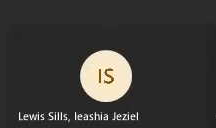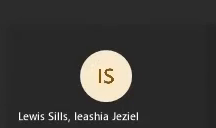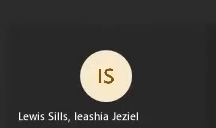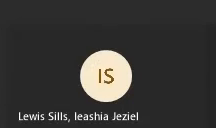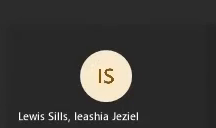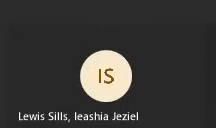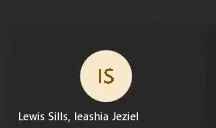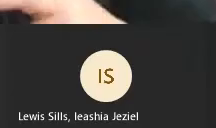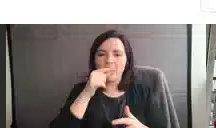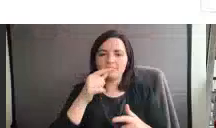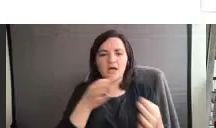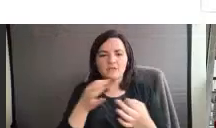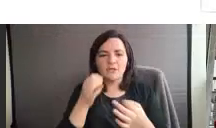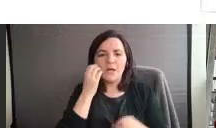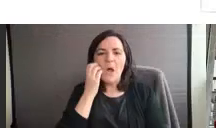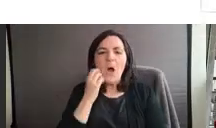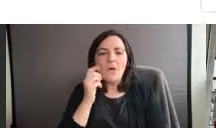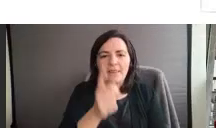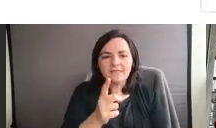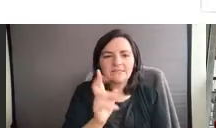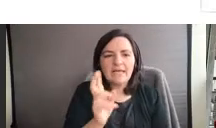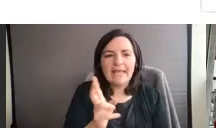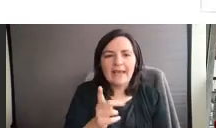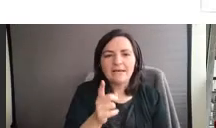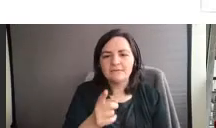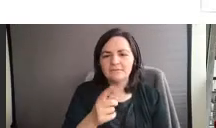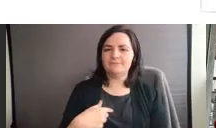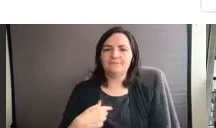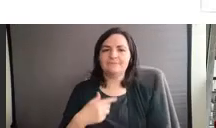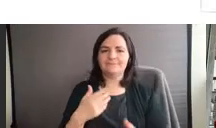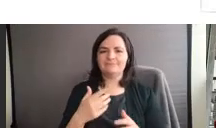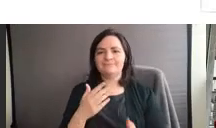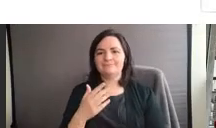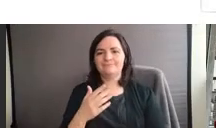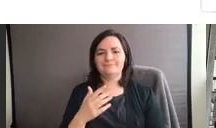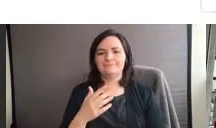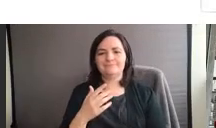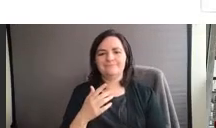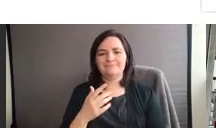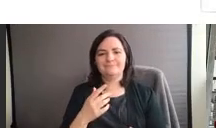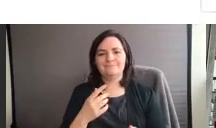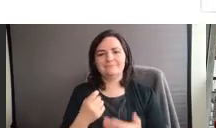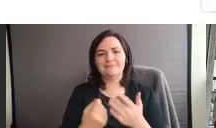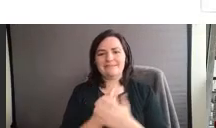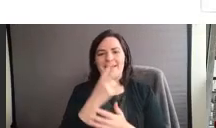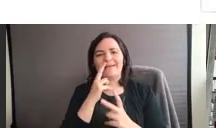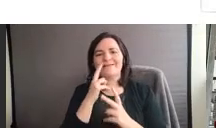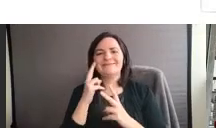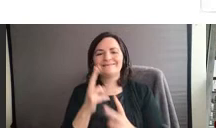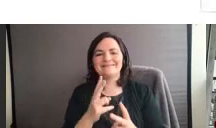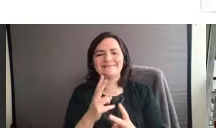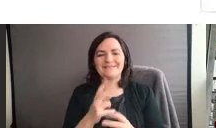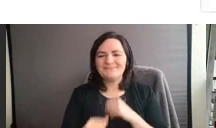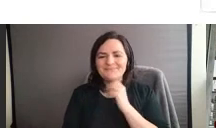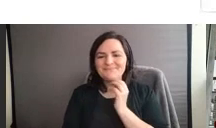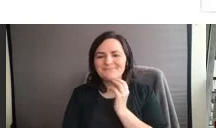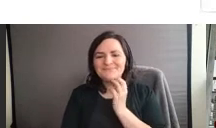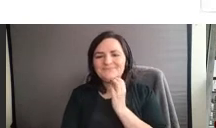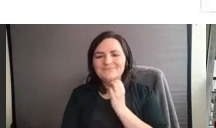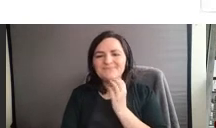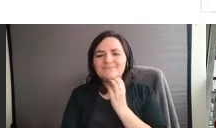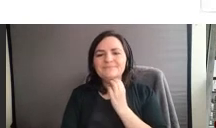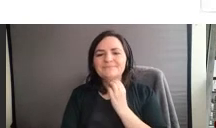to the project site again, just to double check. We talked about methodology. We talked about research question. We talked about the proposal. Good. So I've done all the stuff I